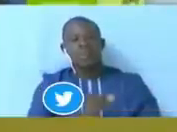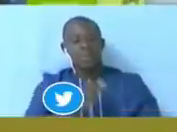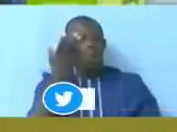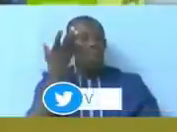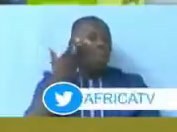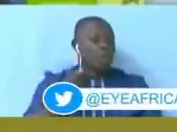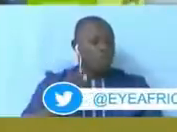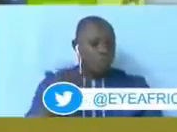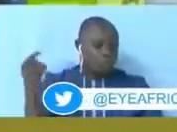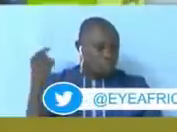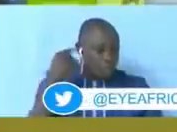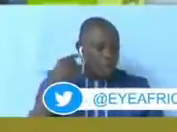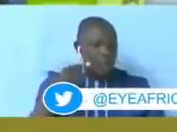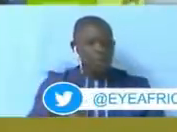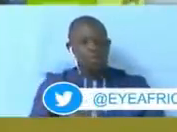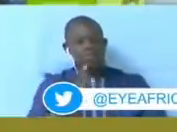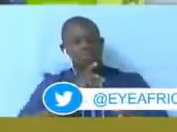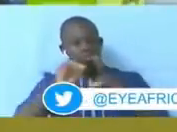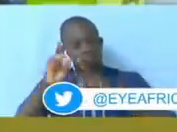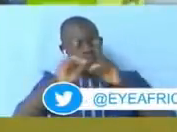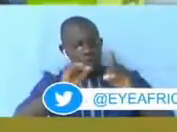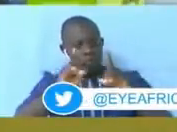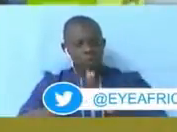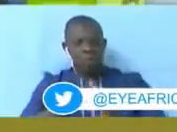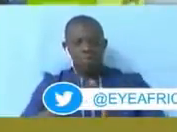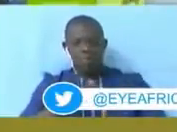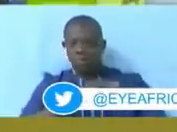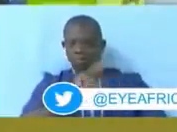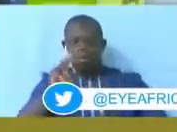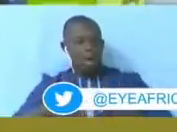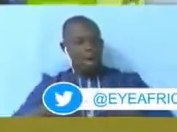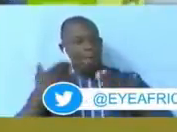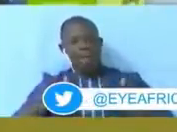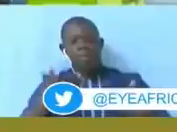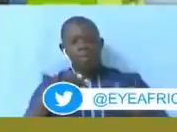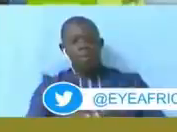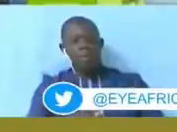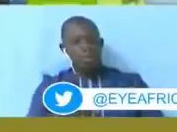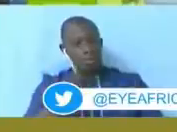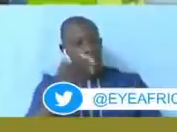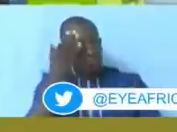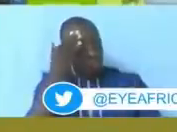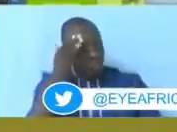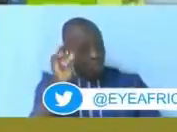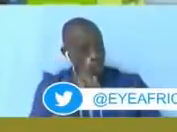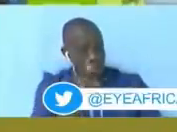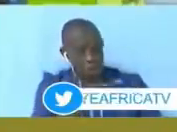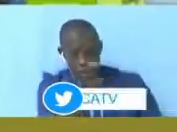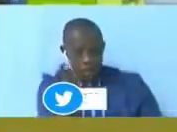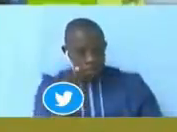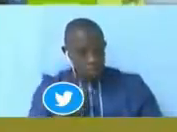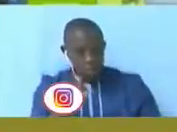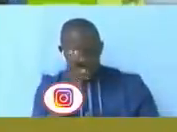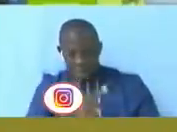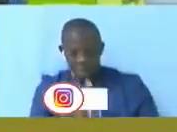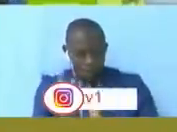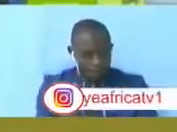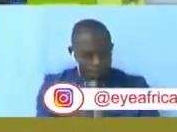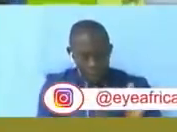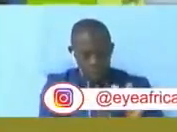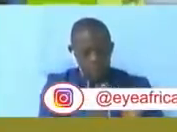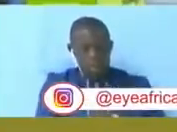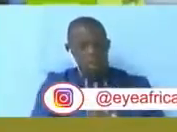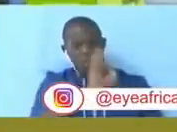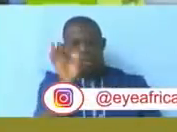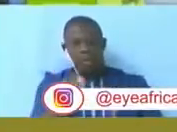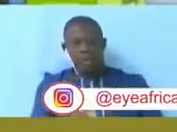I had the conversation, I wasn't happy because I knew what they were up to was nasty, but I couldn't intervene. I just kept